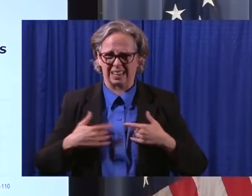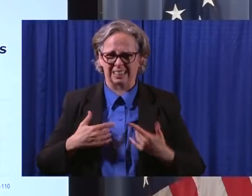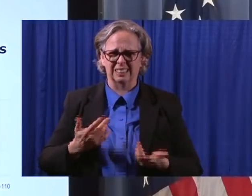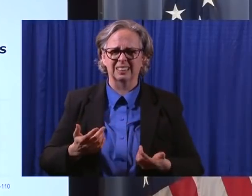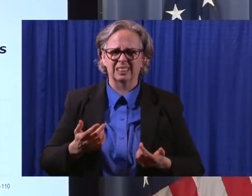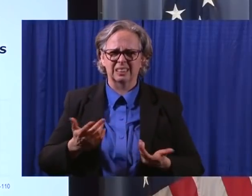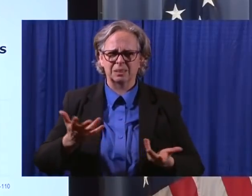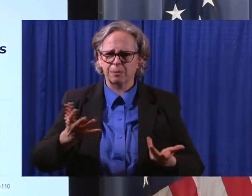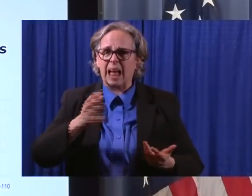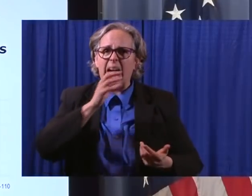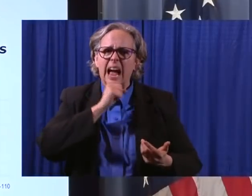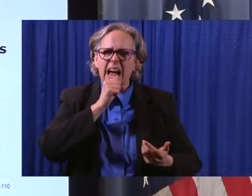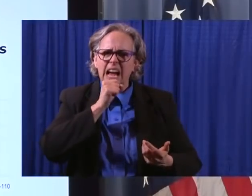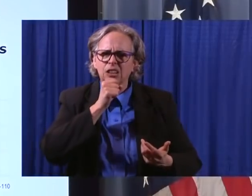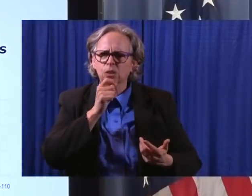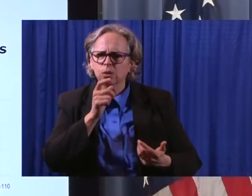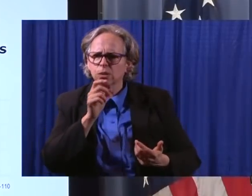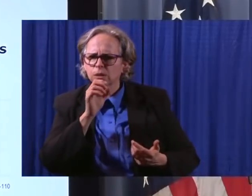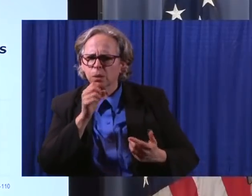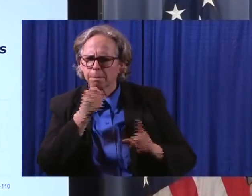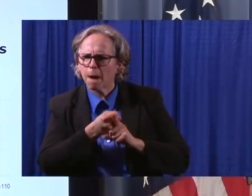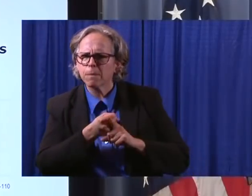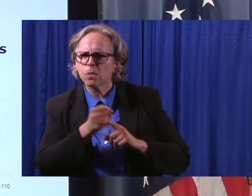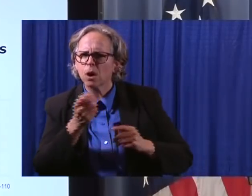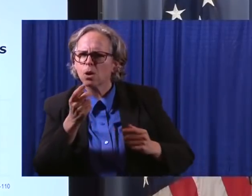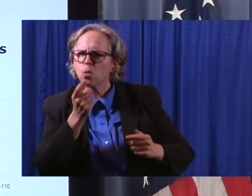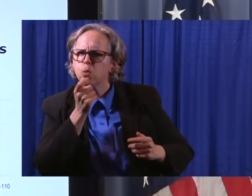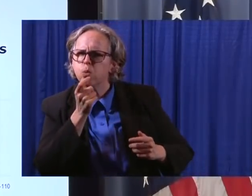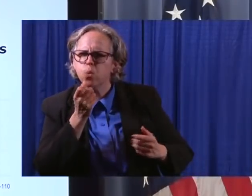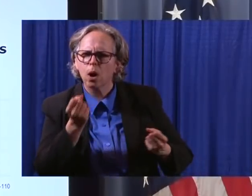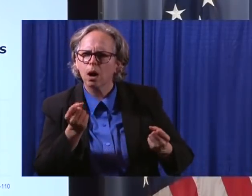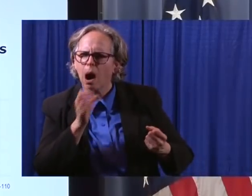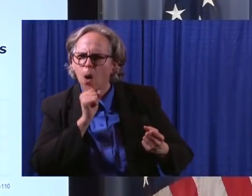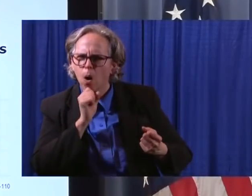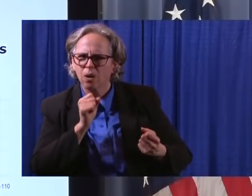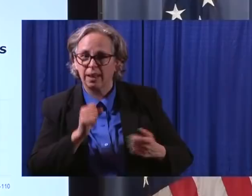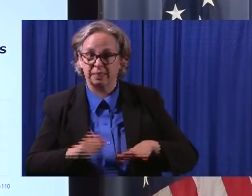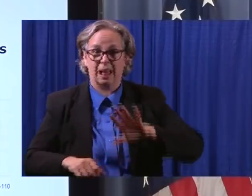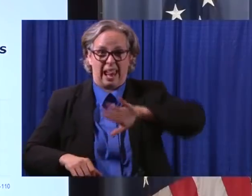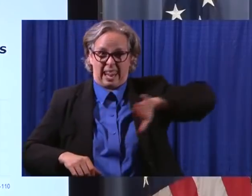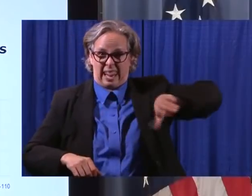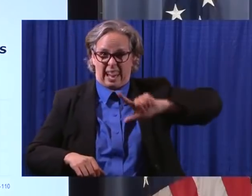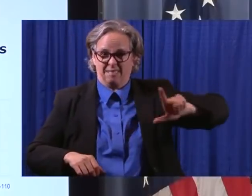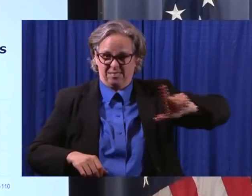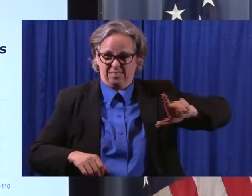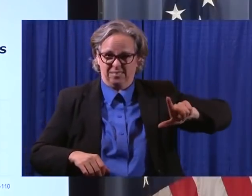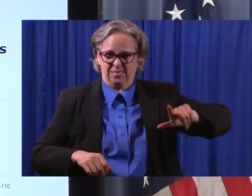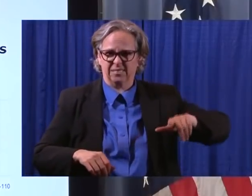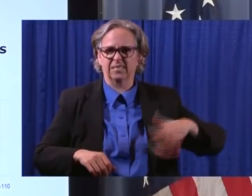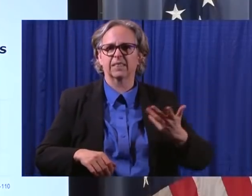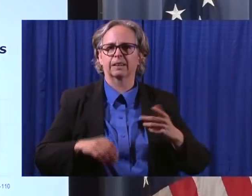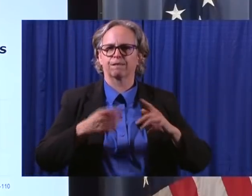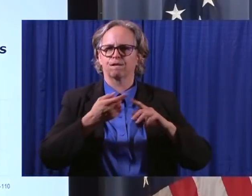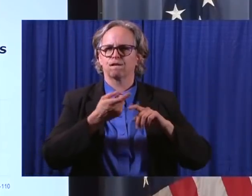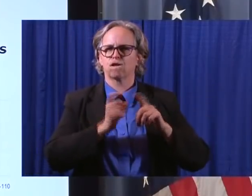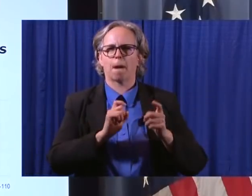the people that are testing positive. So what you see on the left-hand side is the number of cases and positive test